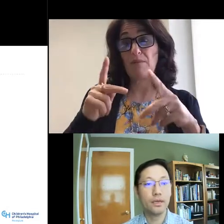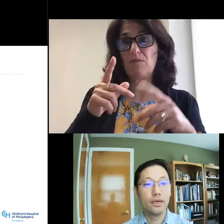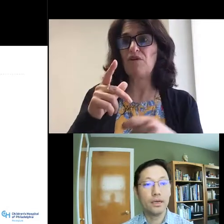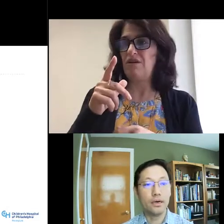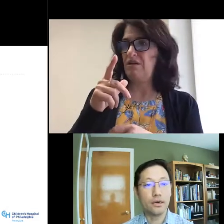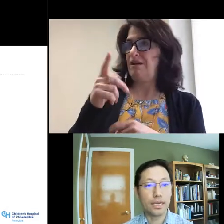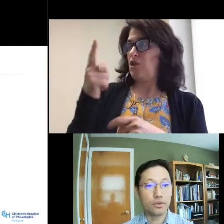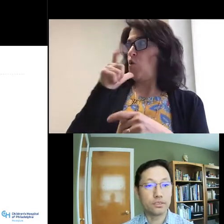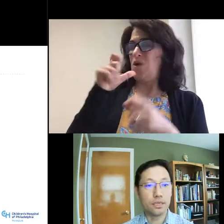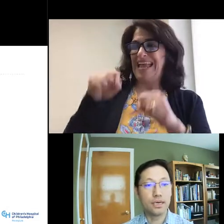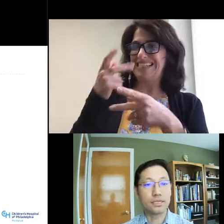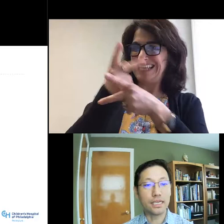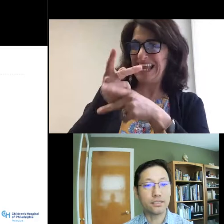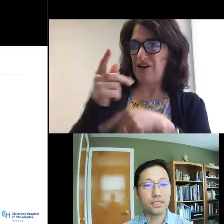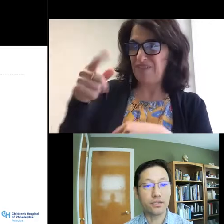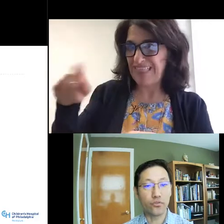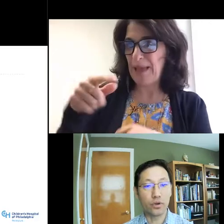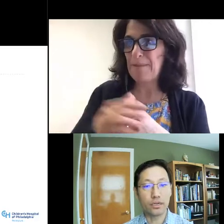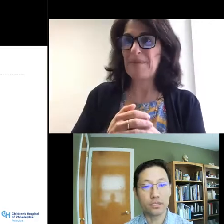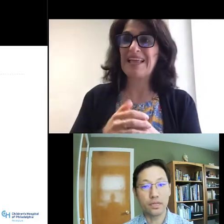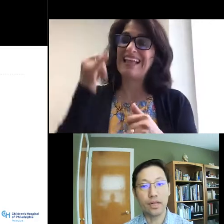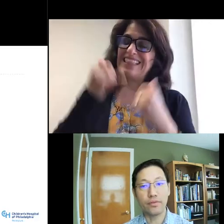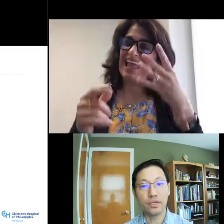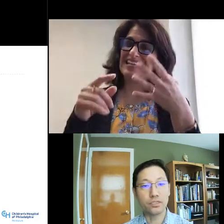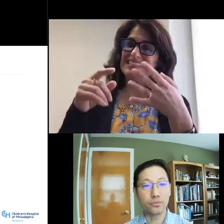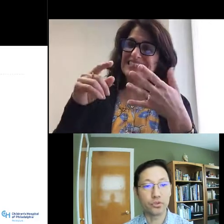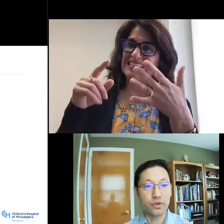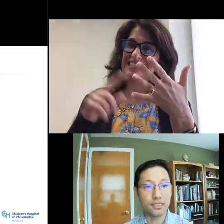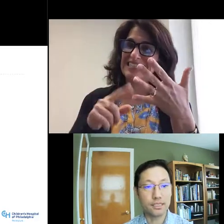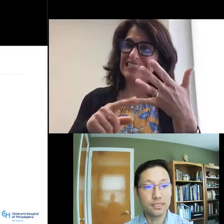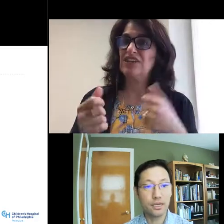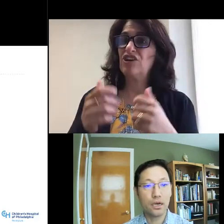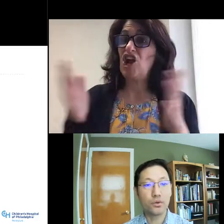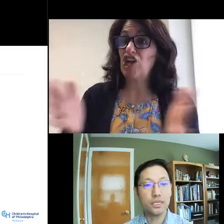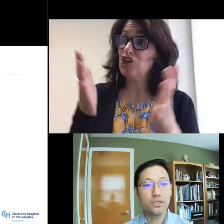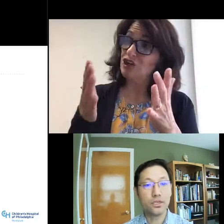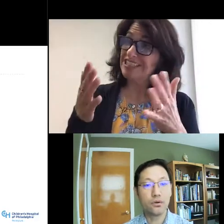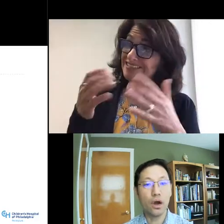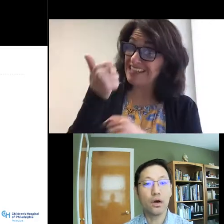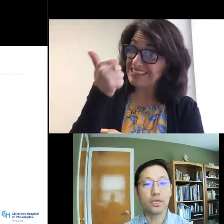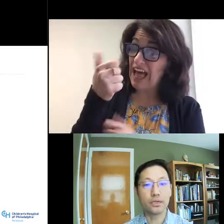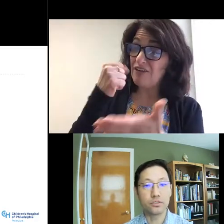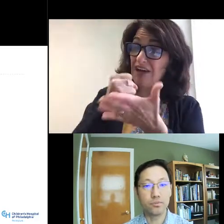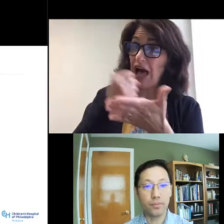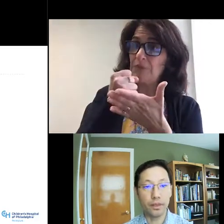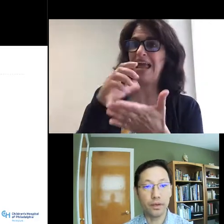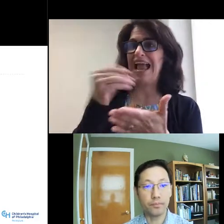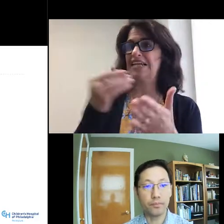them. Likewise, the last E stands for encourage self-help and other supportive strategies. We tend to know how to